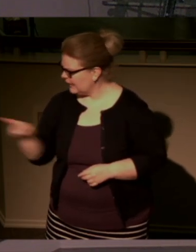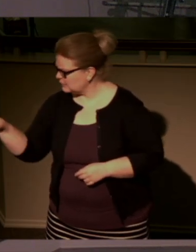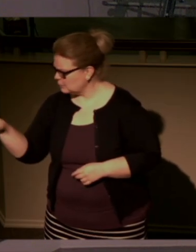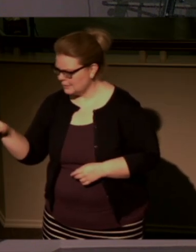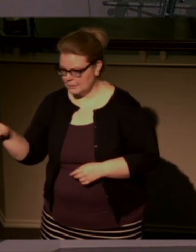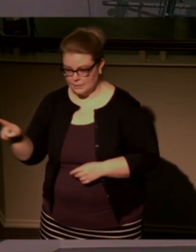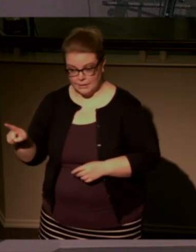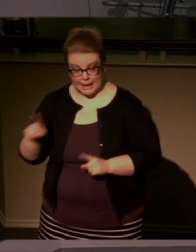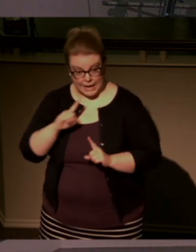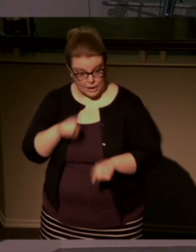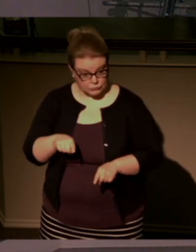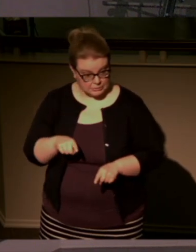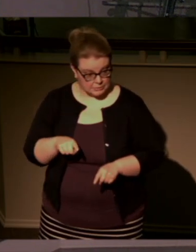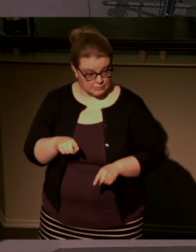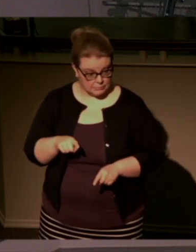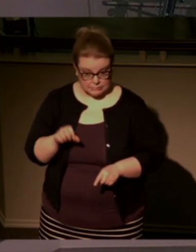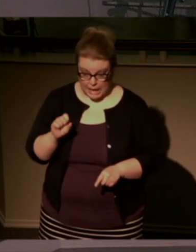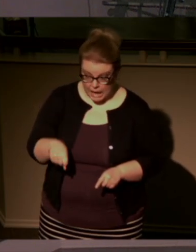is,